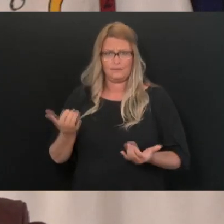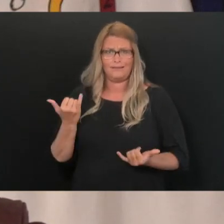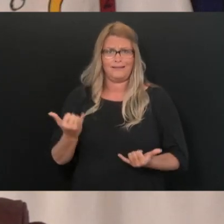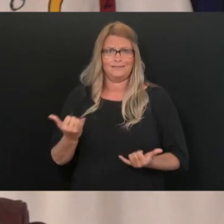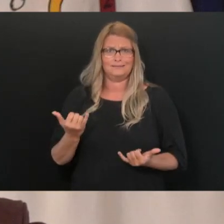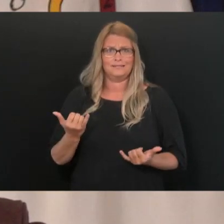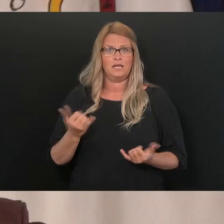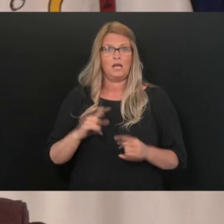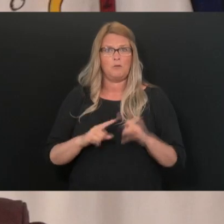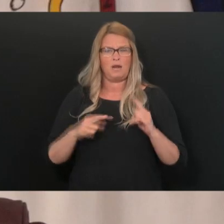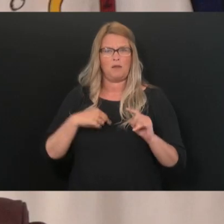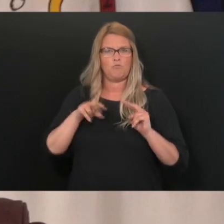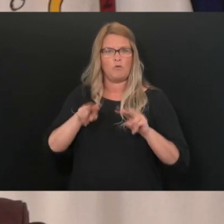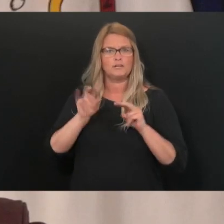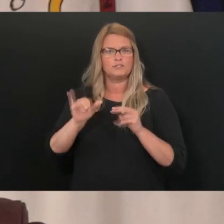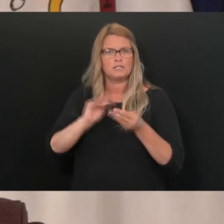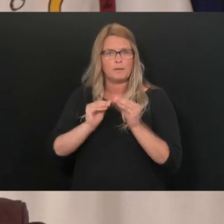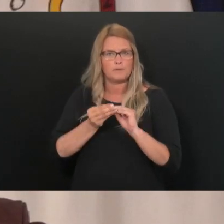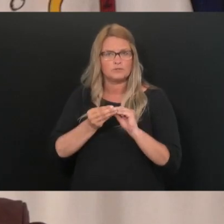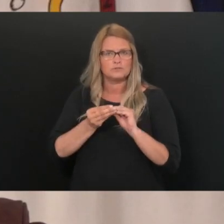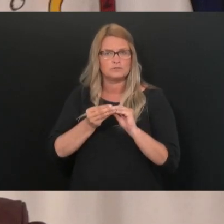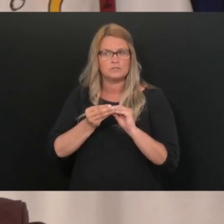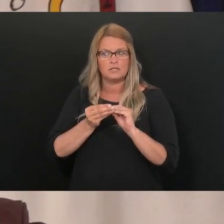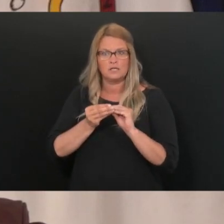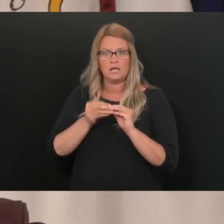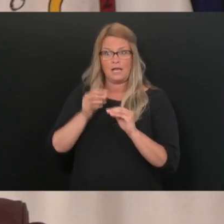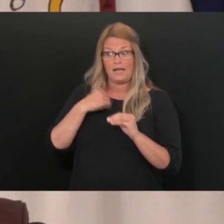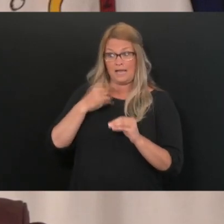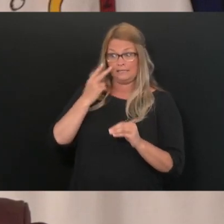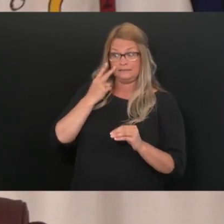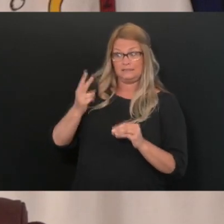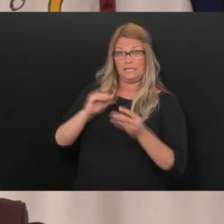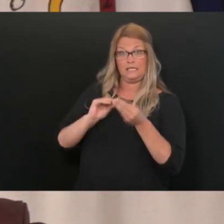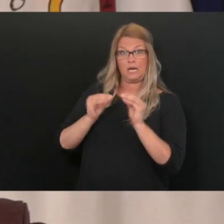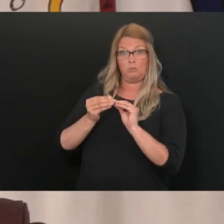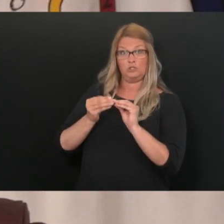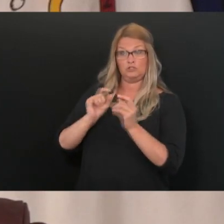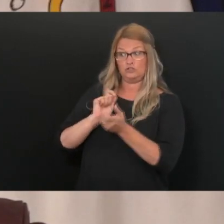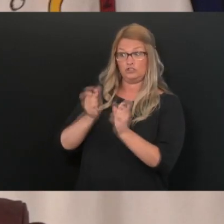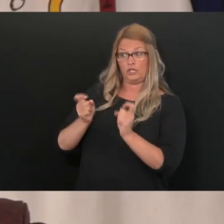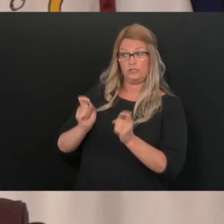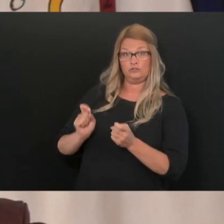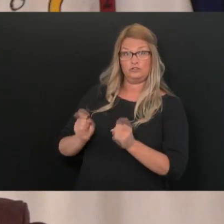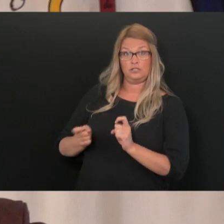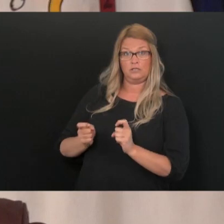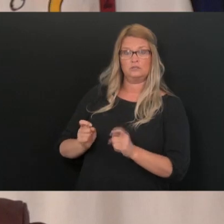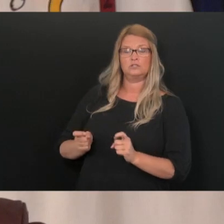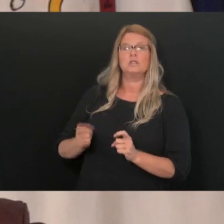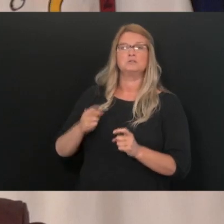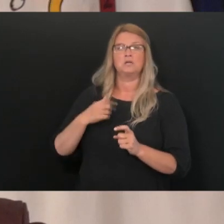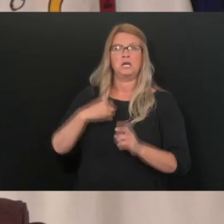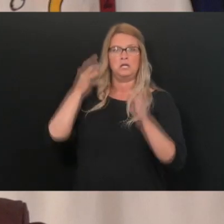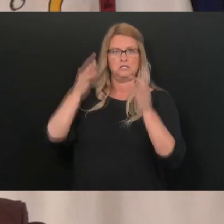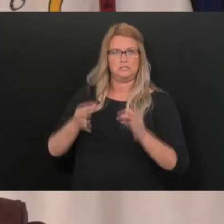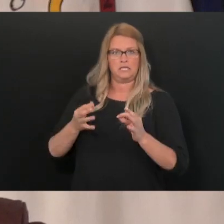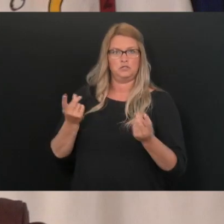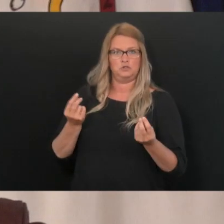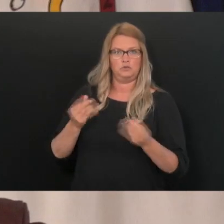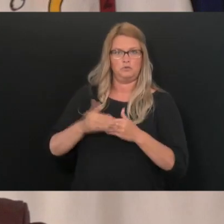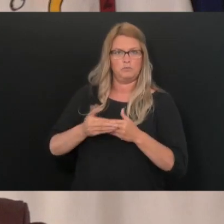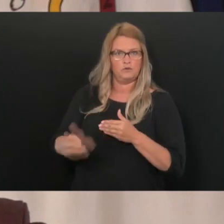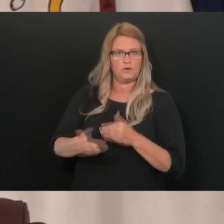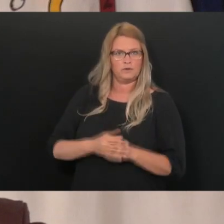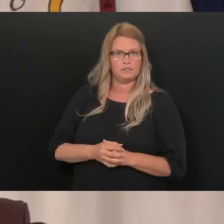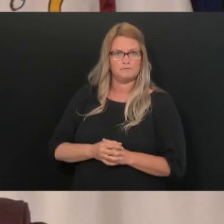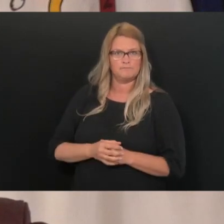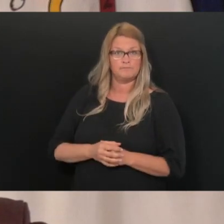the numbers. And as the numbers move, we'll move. And that's what we got to do. We have